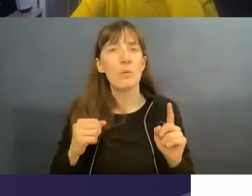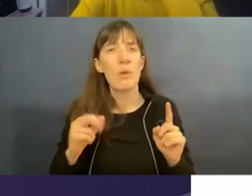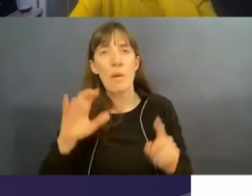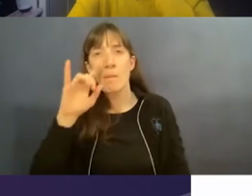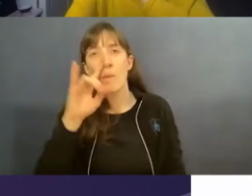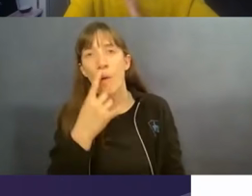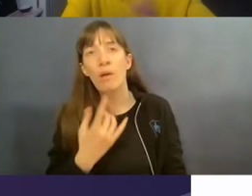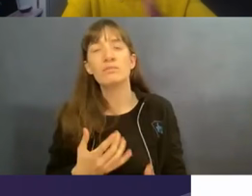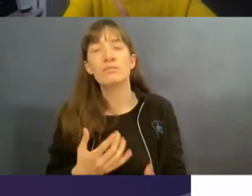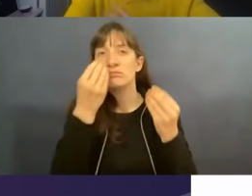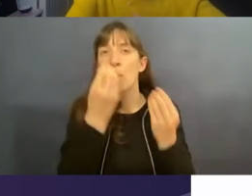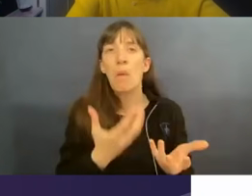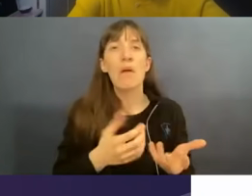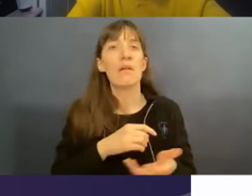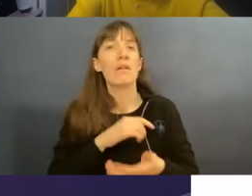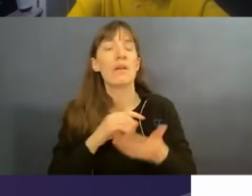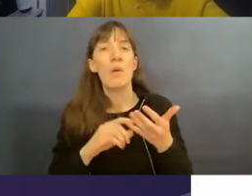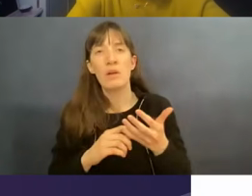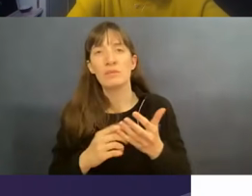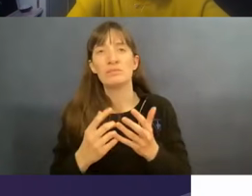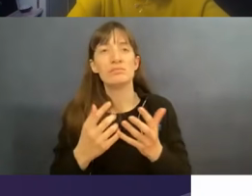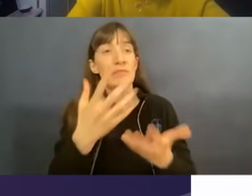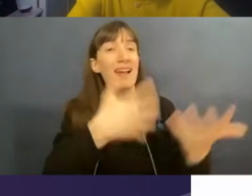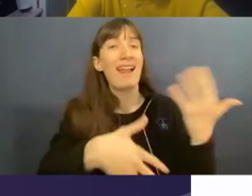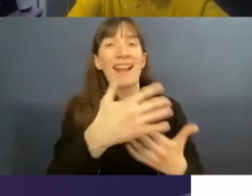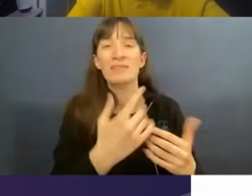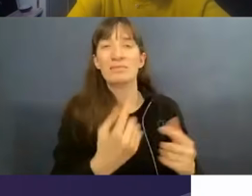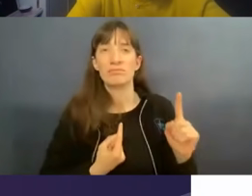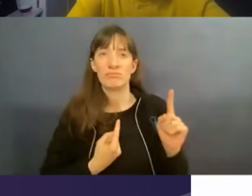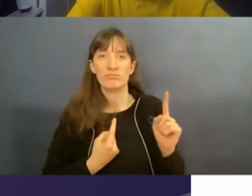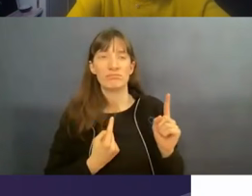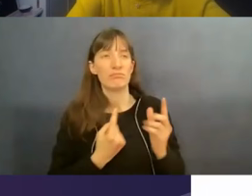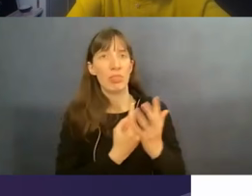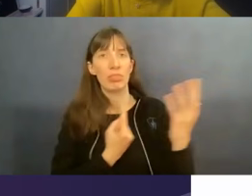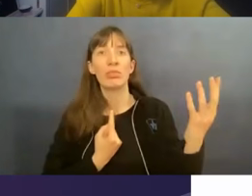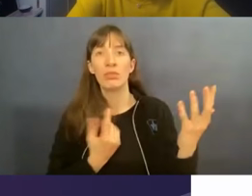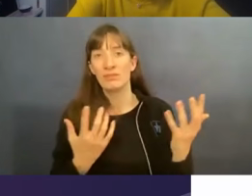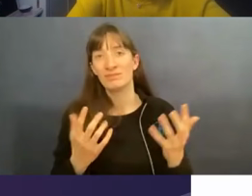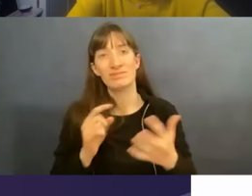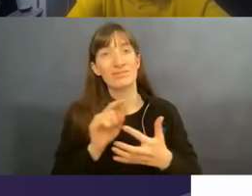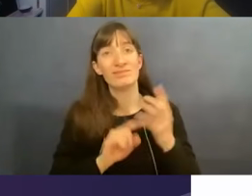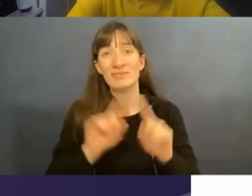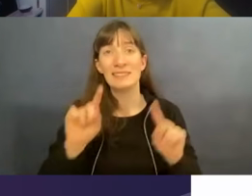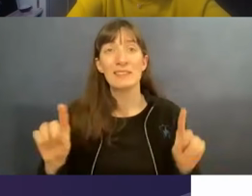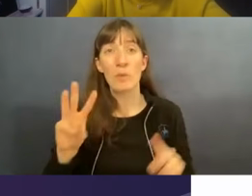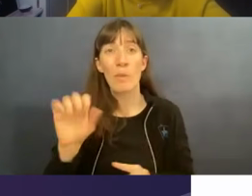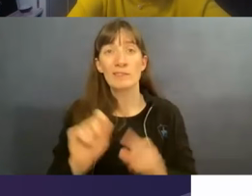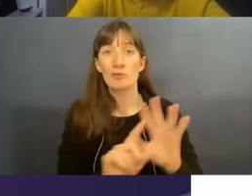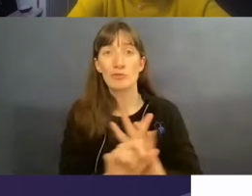or maybe antisocial, or different things that can manifest in a lot of different ways. They might be